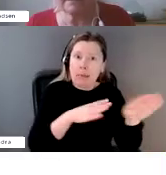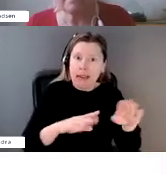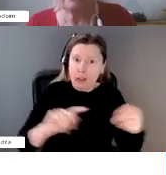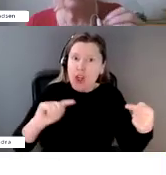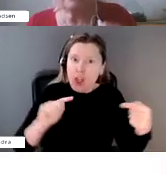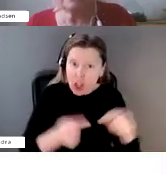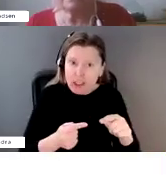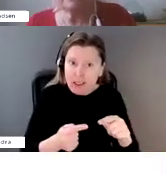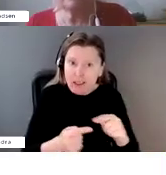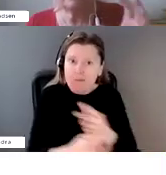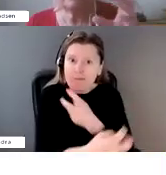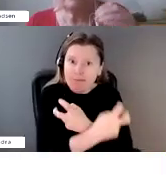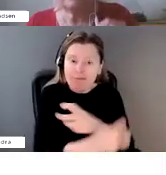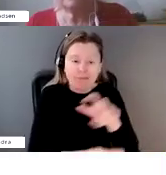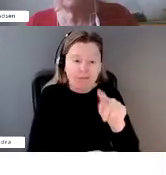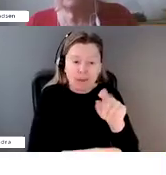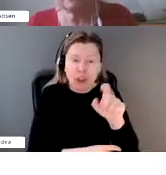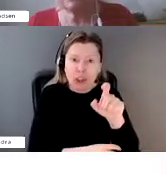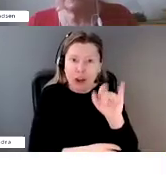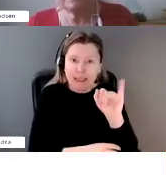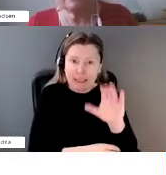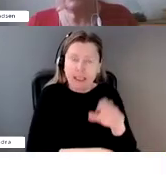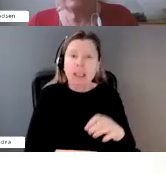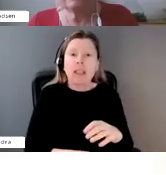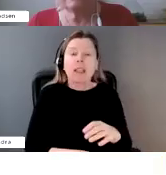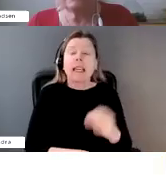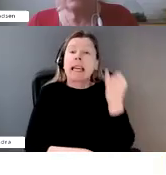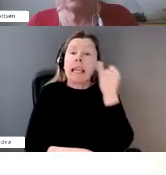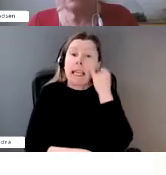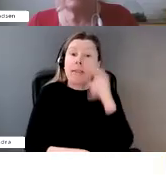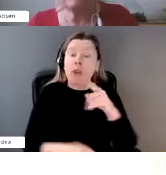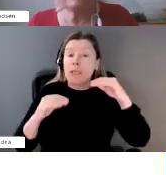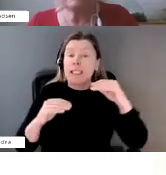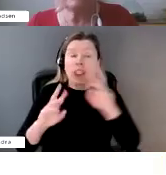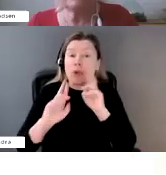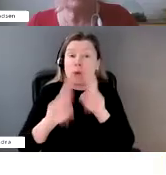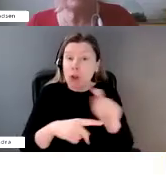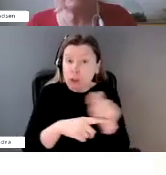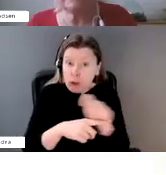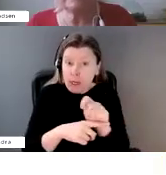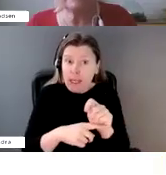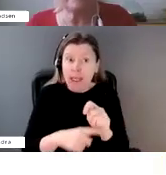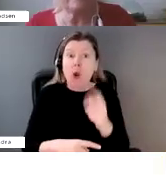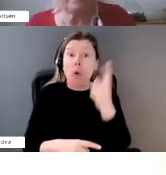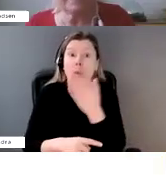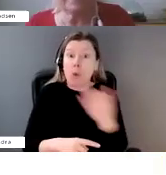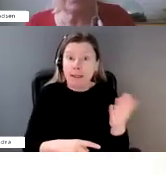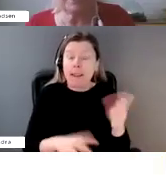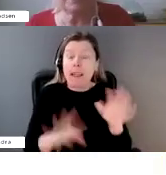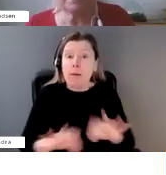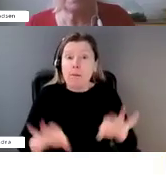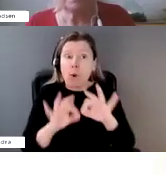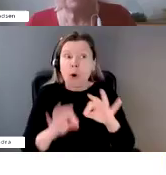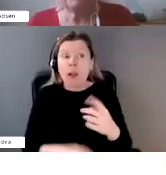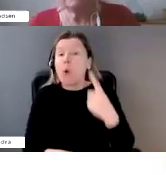toxic. Also, when you do response training, one of the things that you work on is witnesses and ally